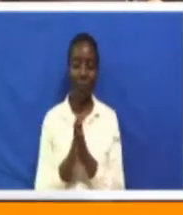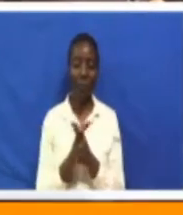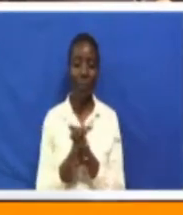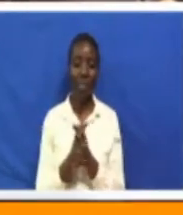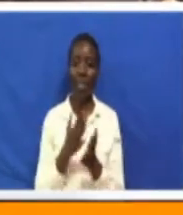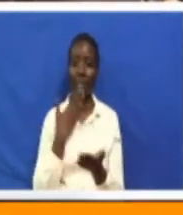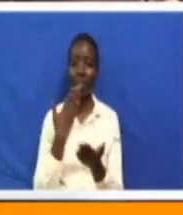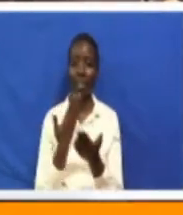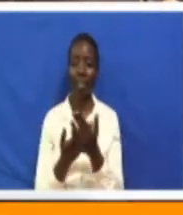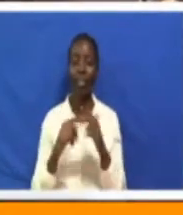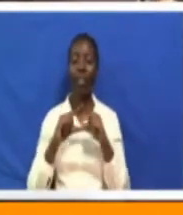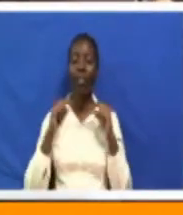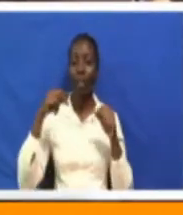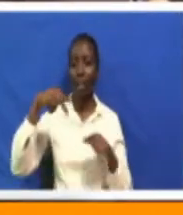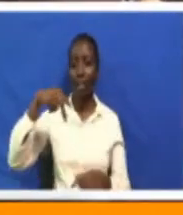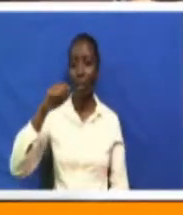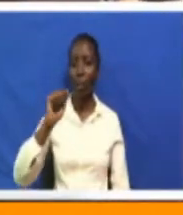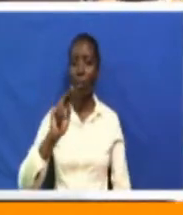foreign